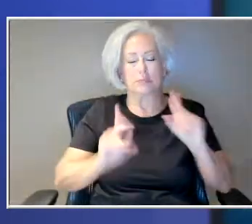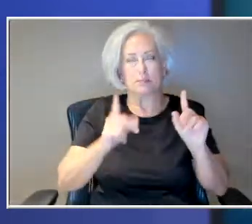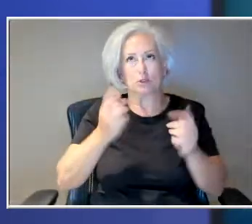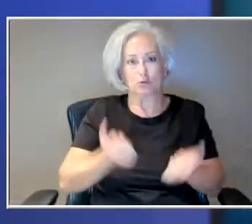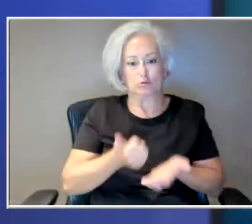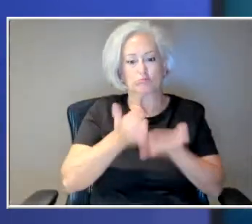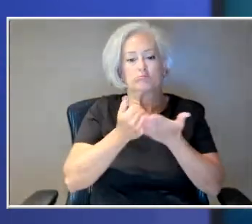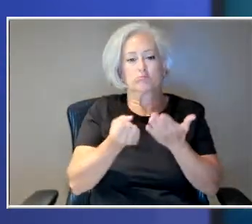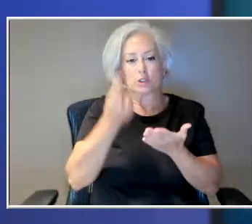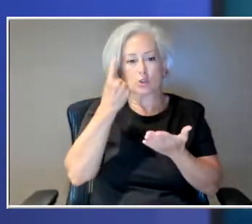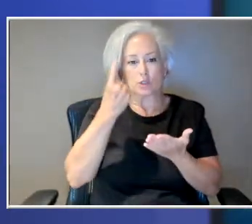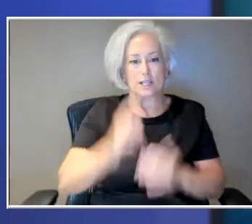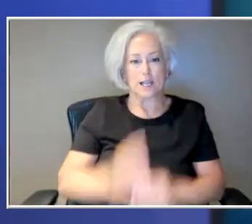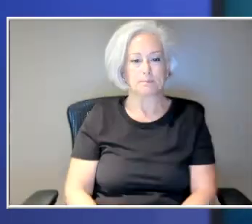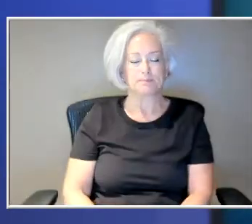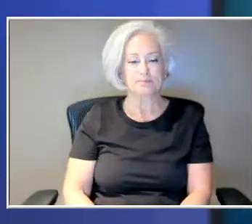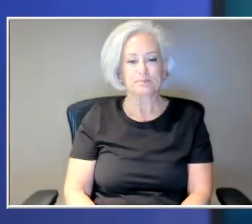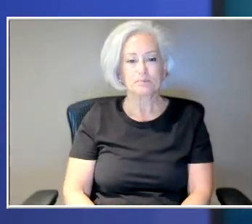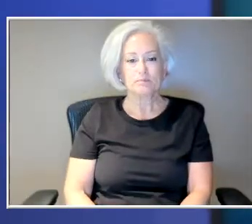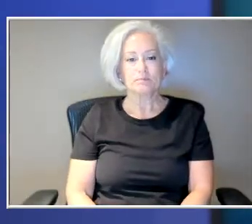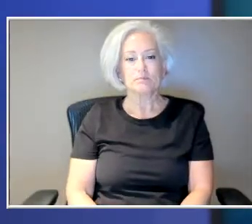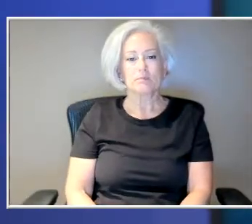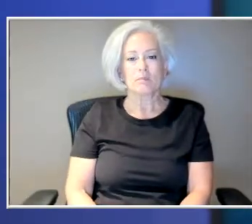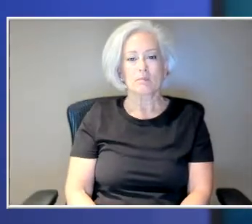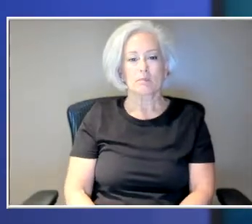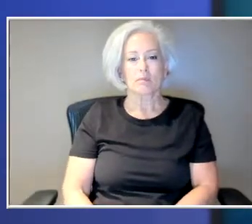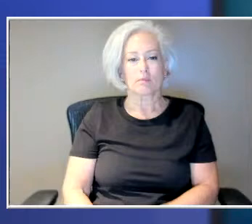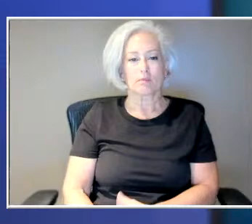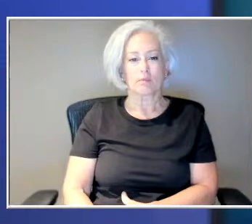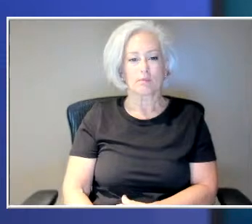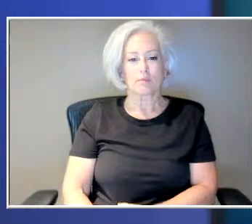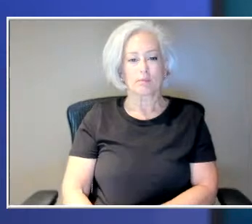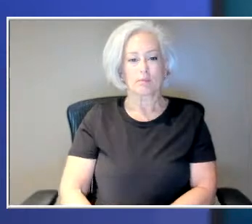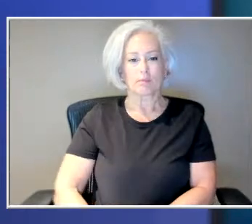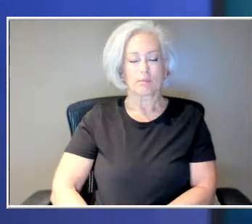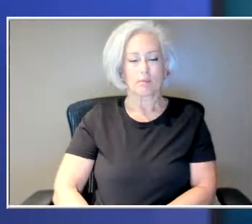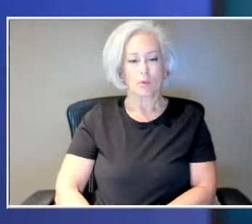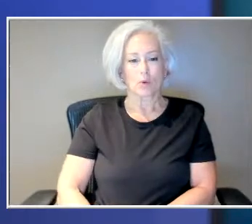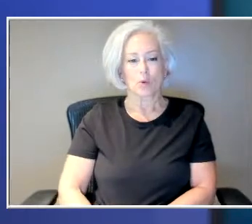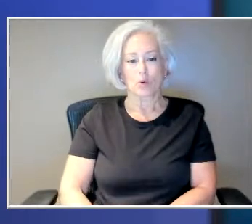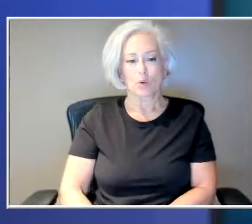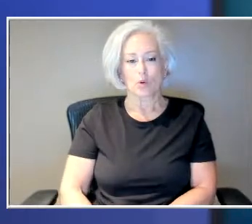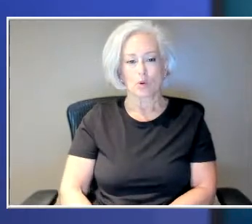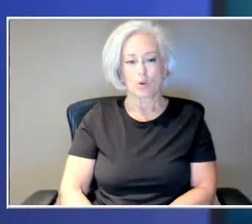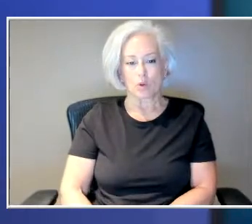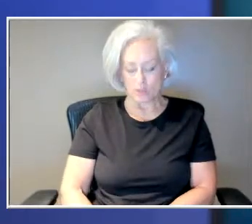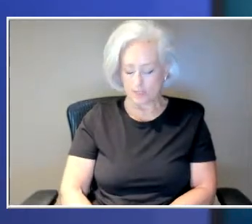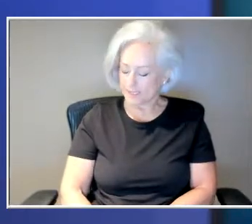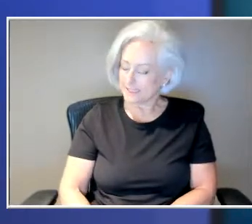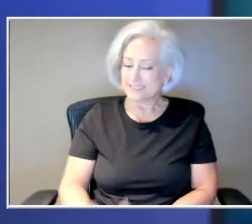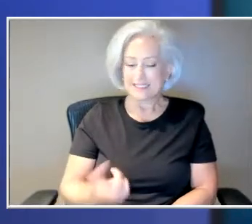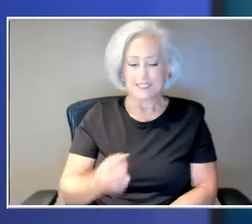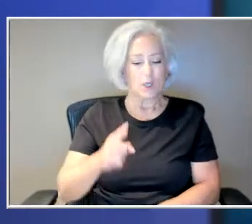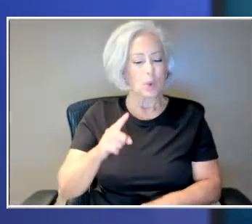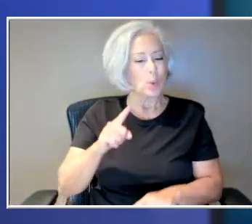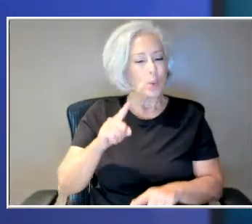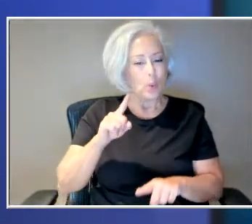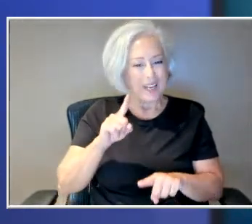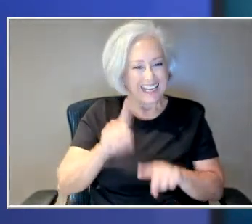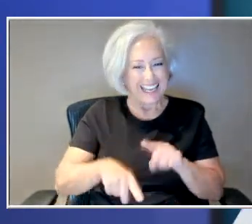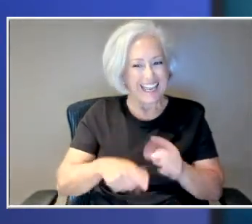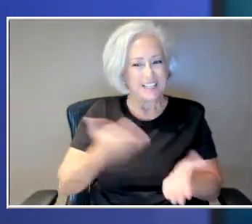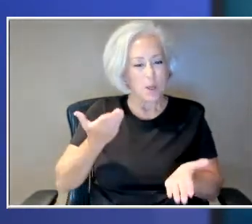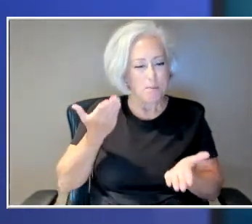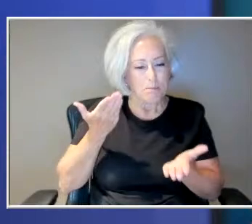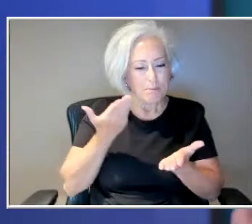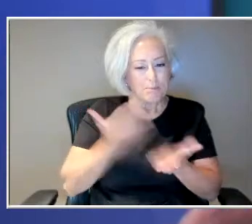things. Really, we are not able to scientifically prove that any particular activity